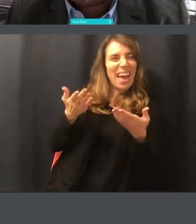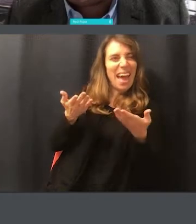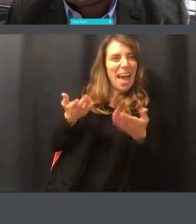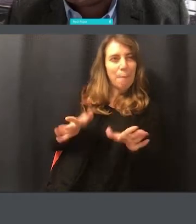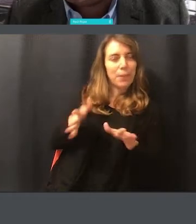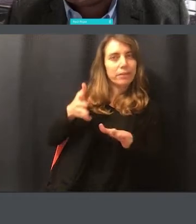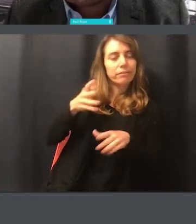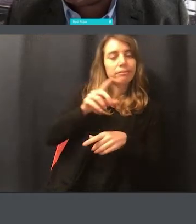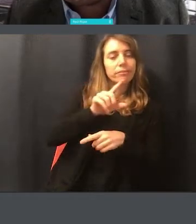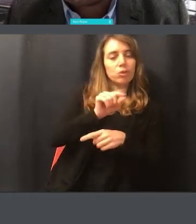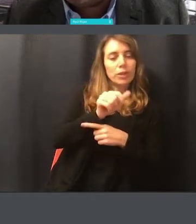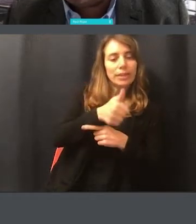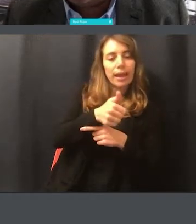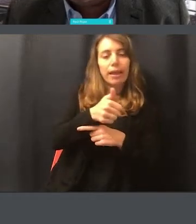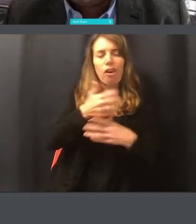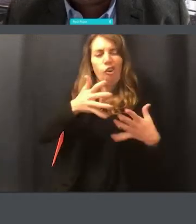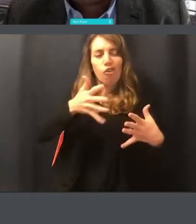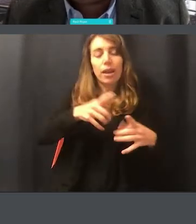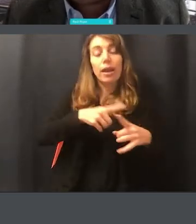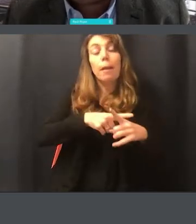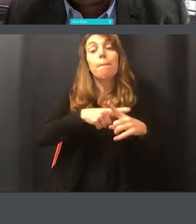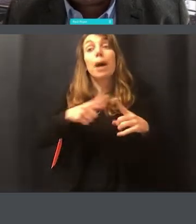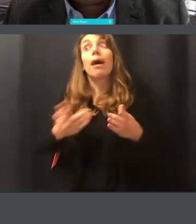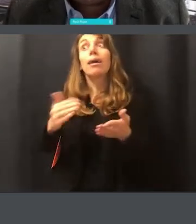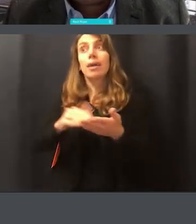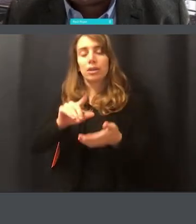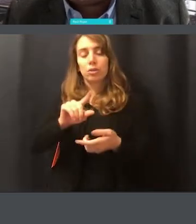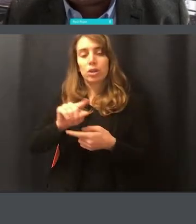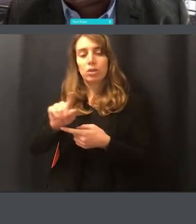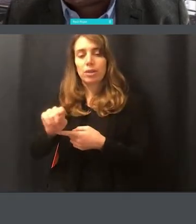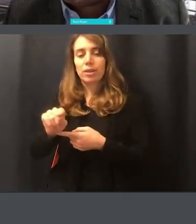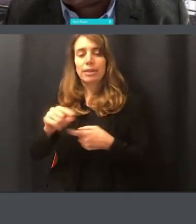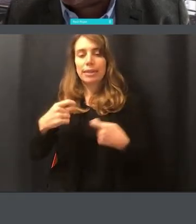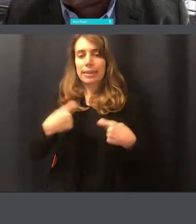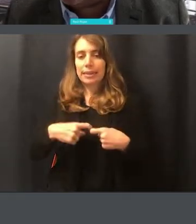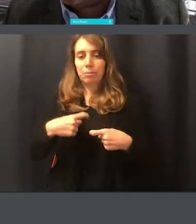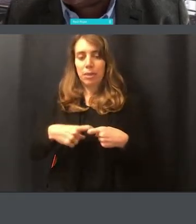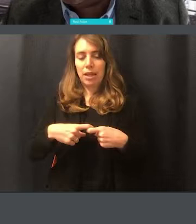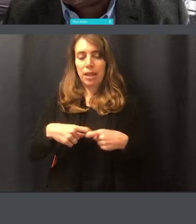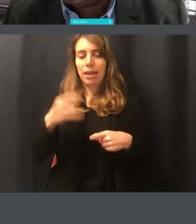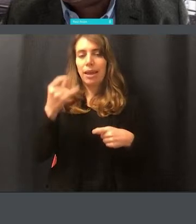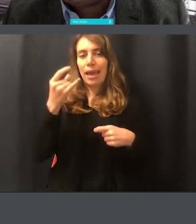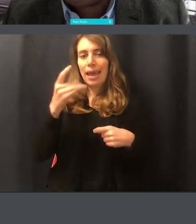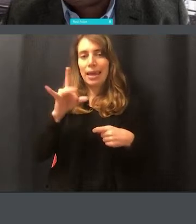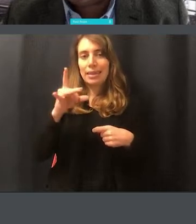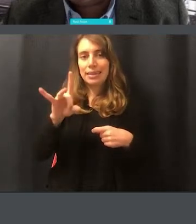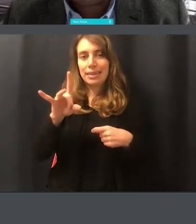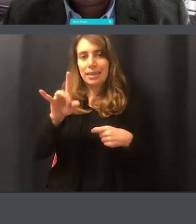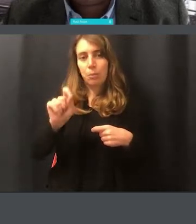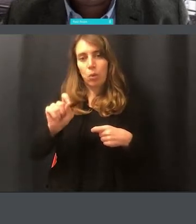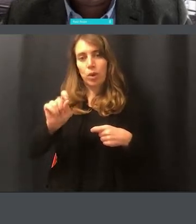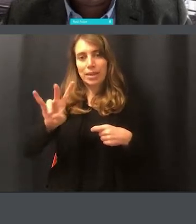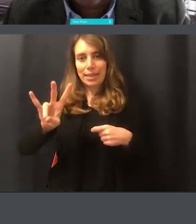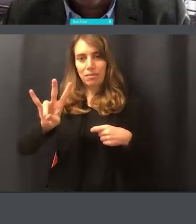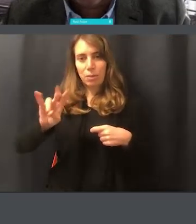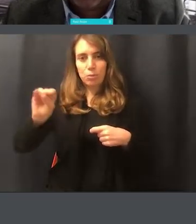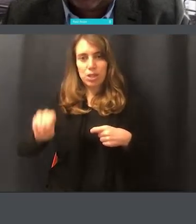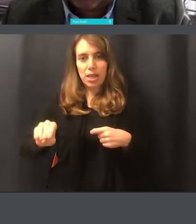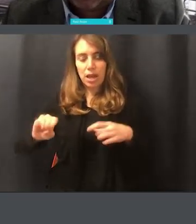are Hispanics. And it's about 18.7% of the total population. I have